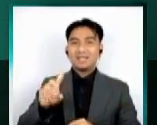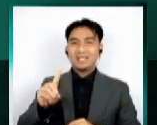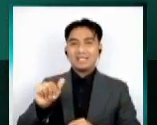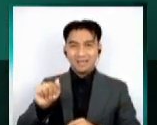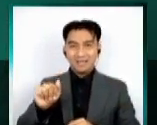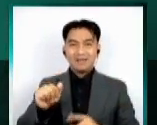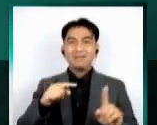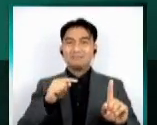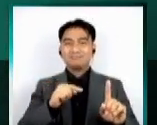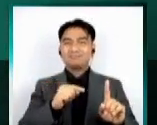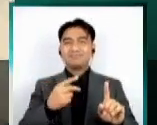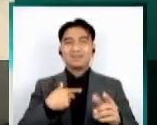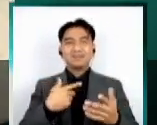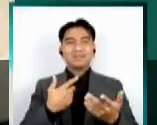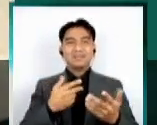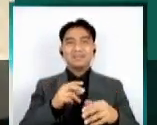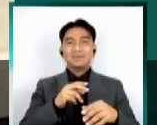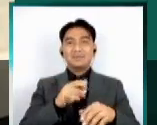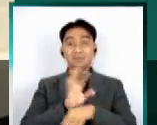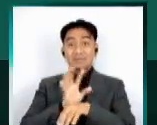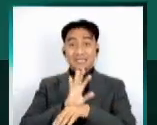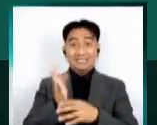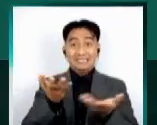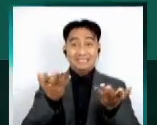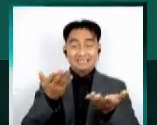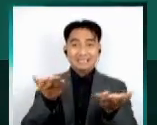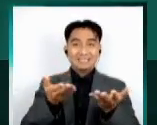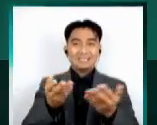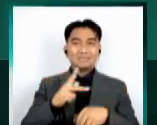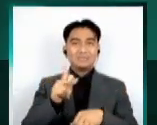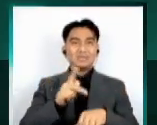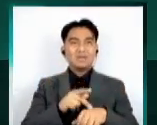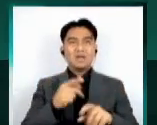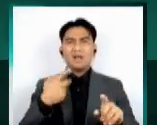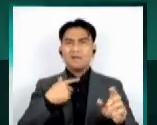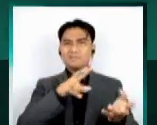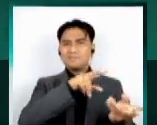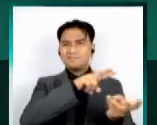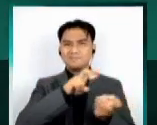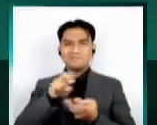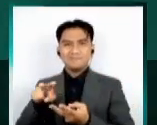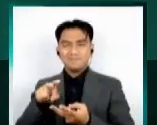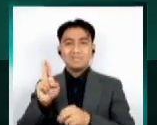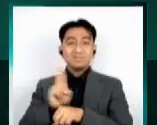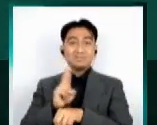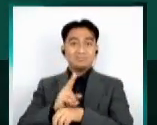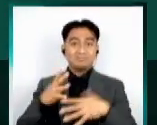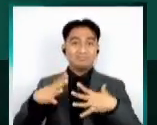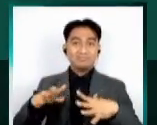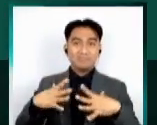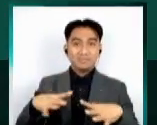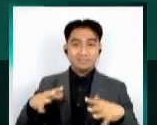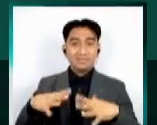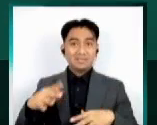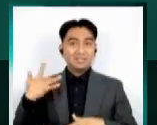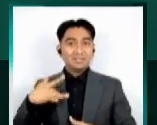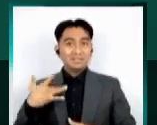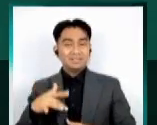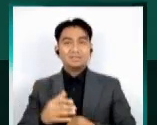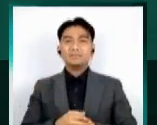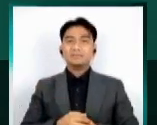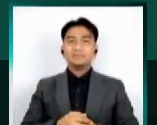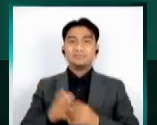iba pang Pinoy. We venture our ladies line, the New Jordan Empire collection, because I wanted to showcase